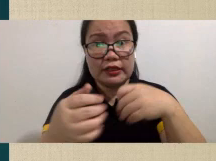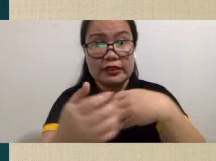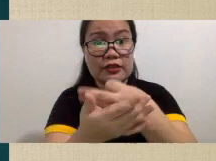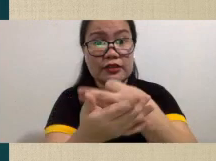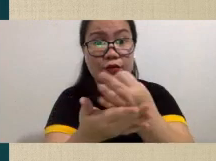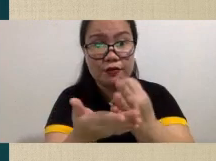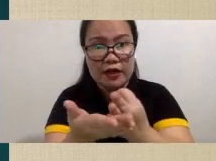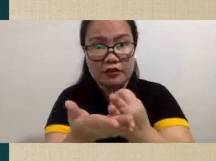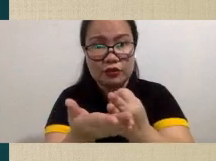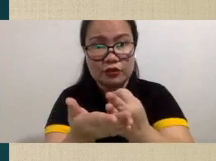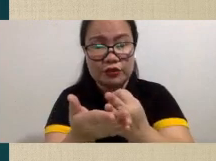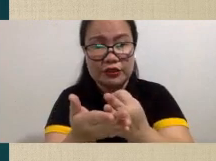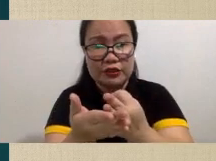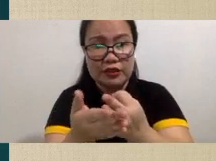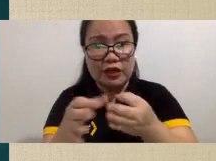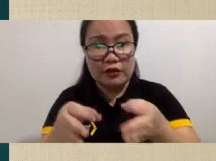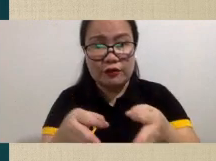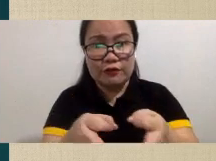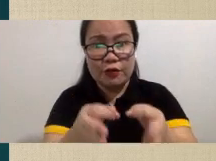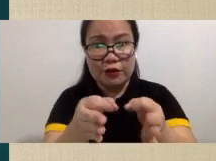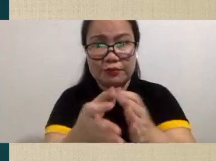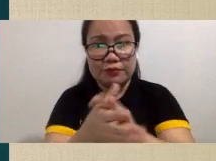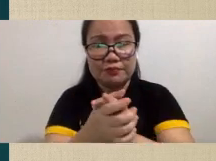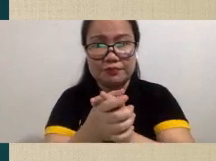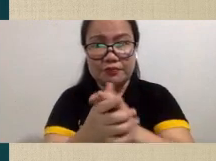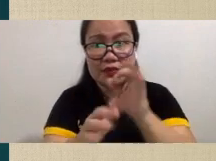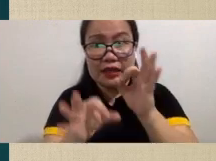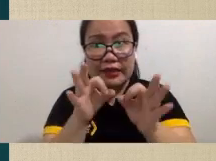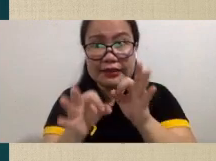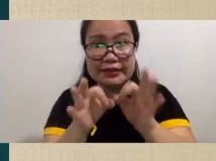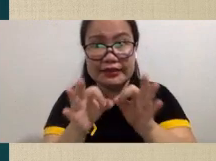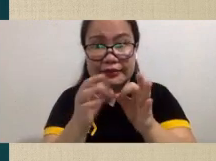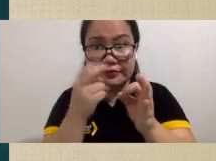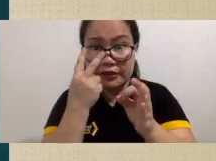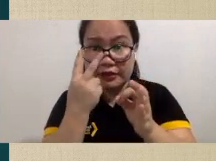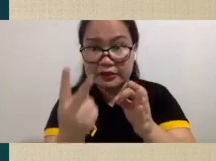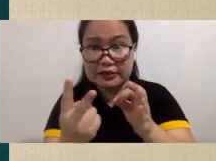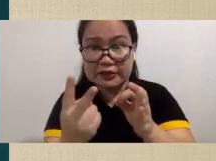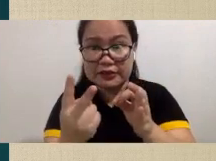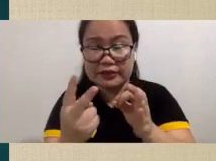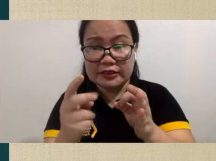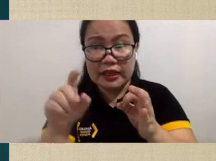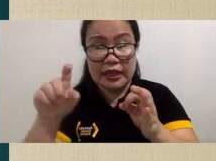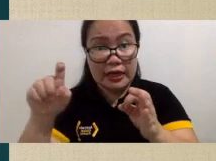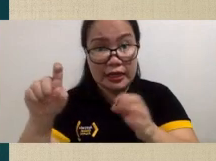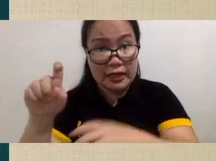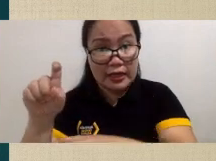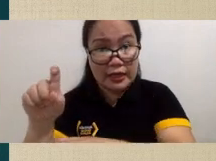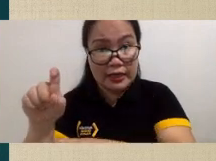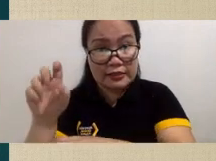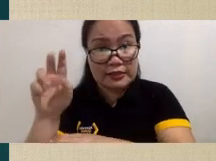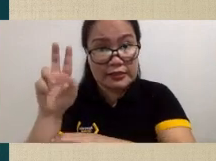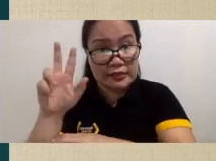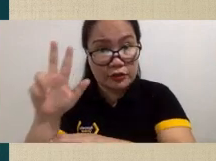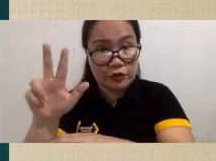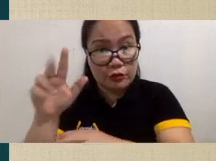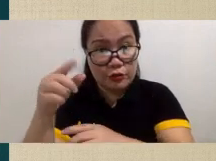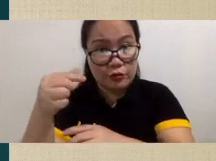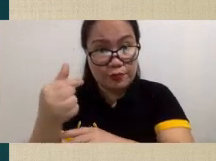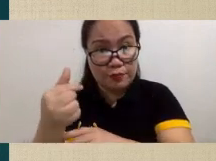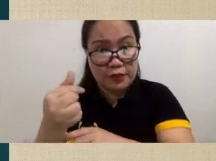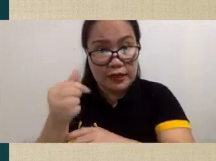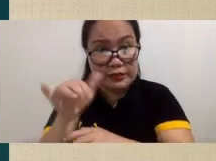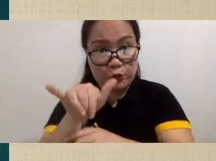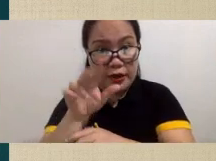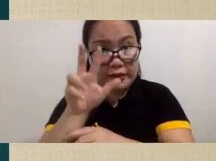ang factored form niya. So, ito ang palatandaan dyan. Pag nakita nyo na ang given ay x cube plus y